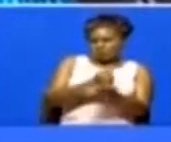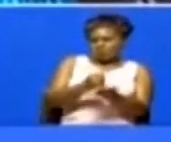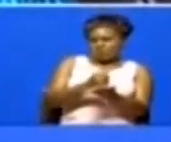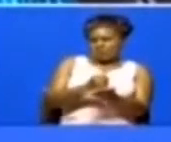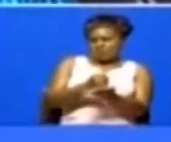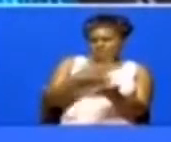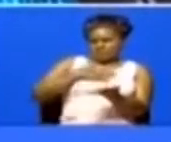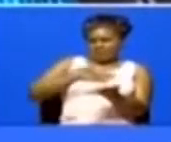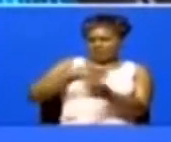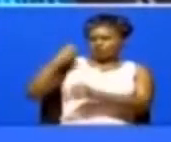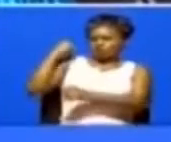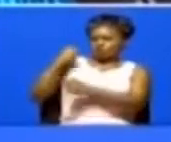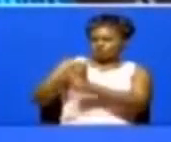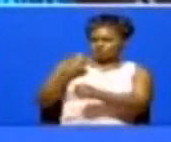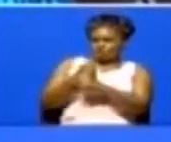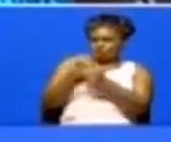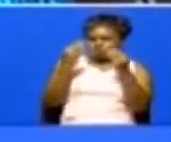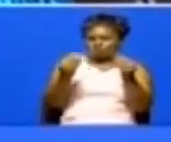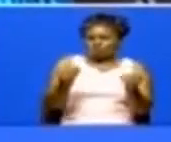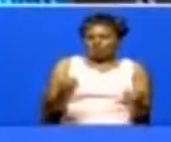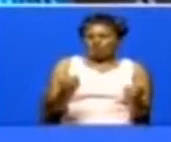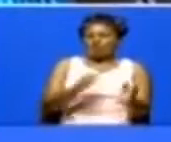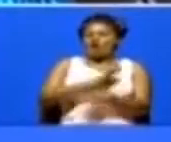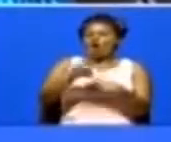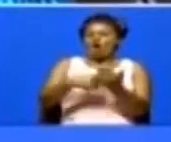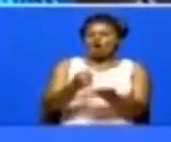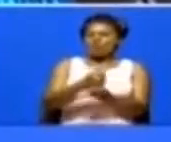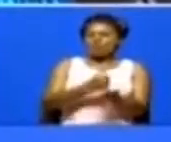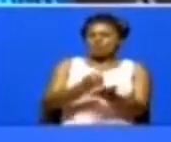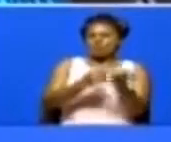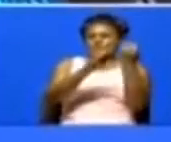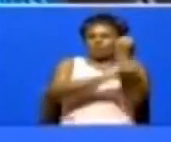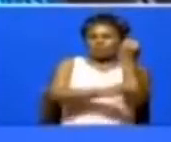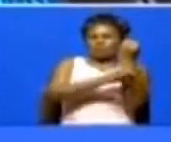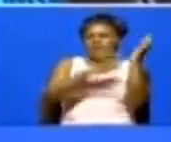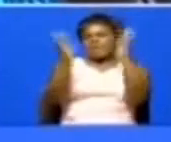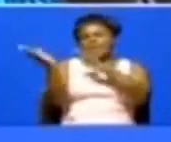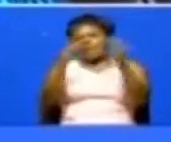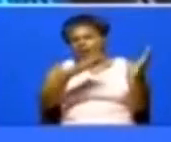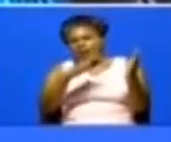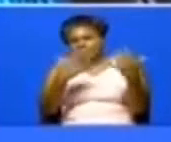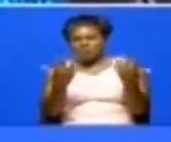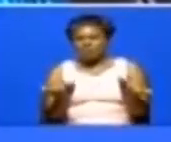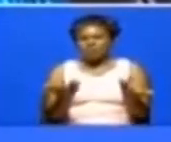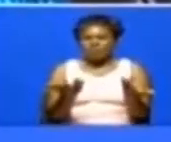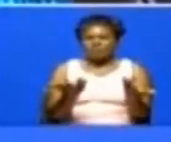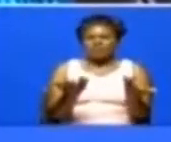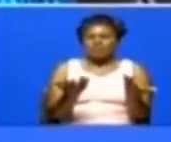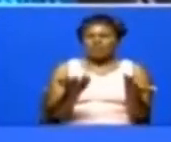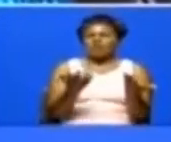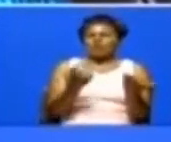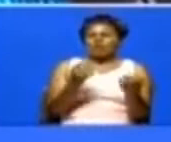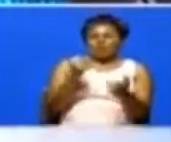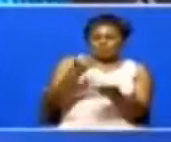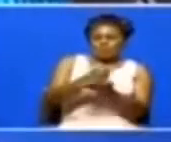my duty to address all toxins in the country, be it air pollution, be it lead poisoning,